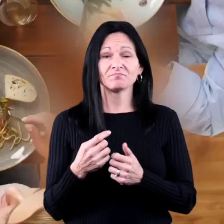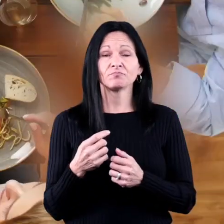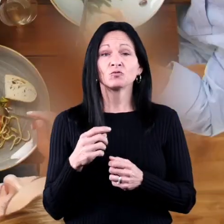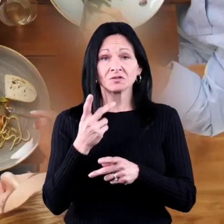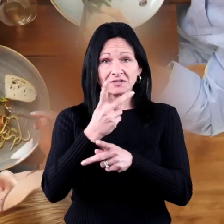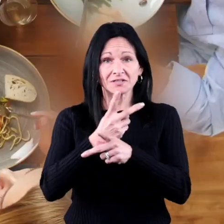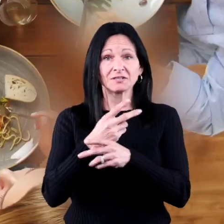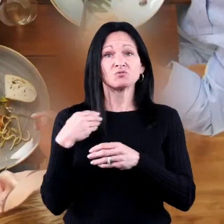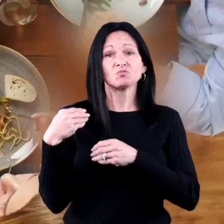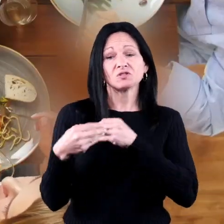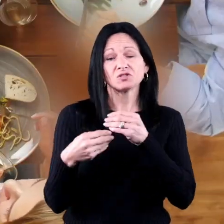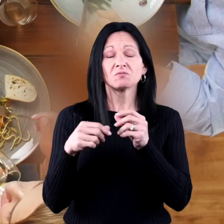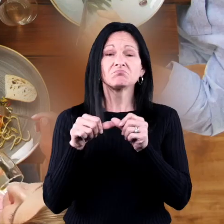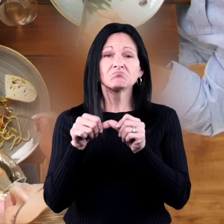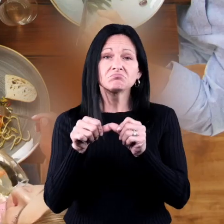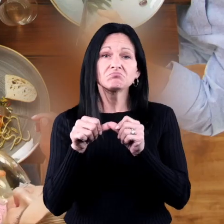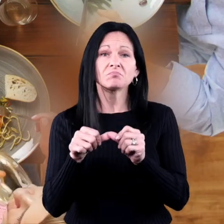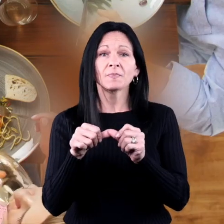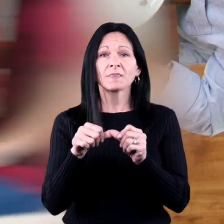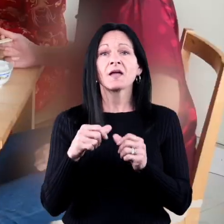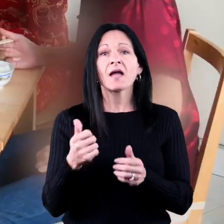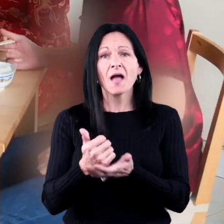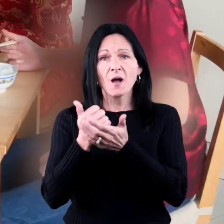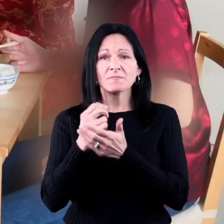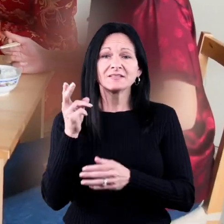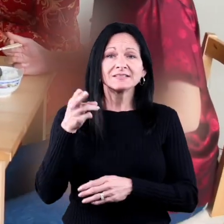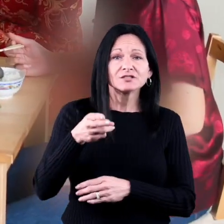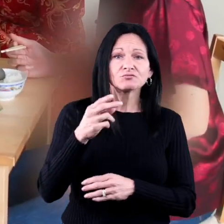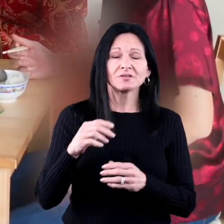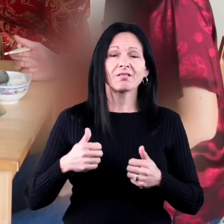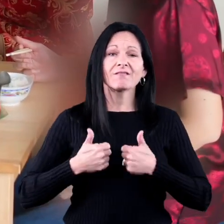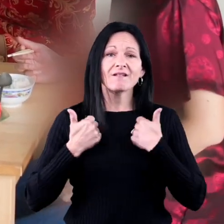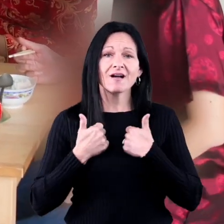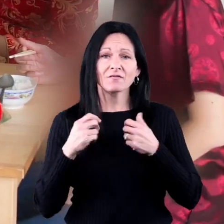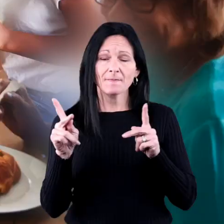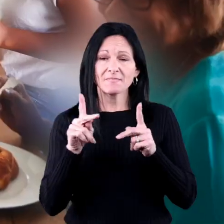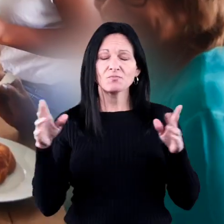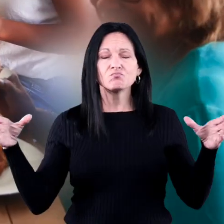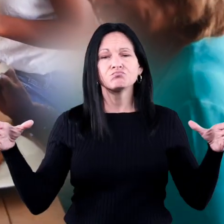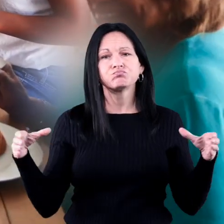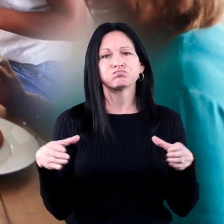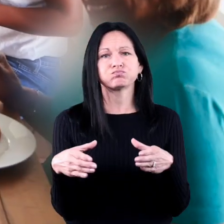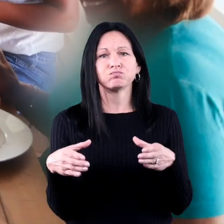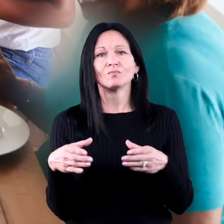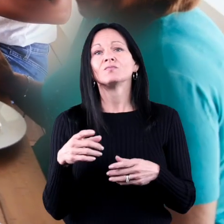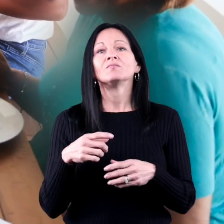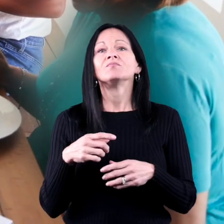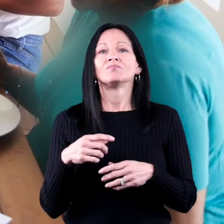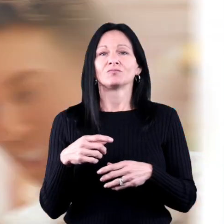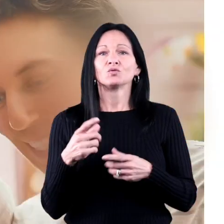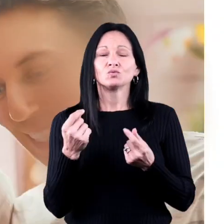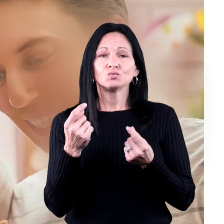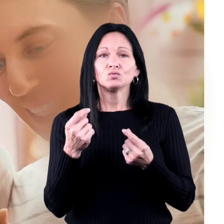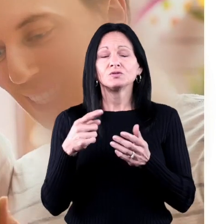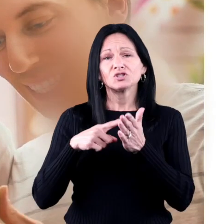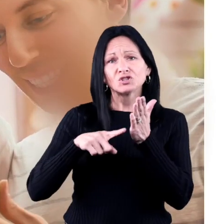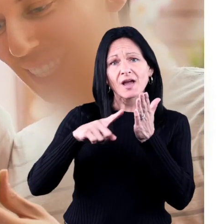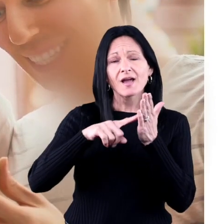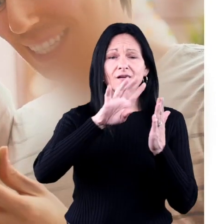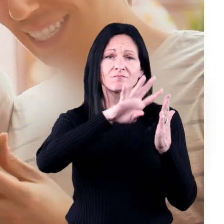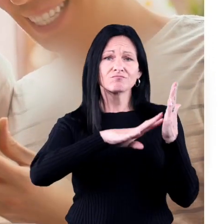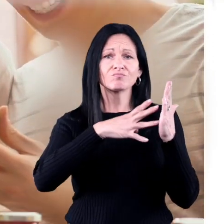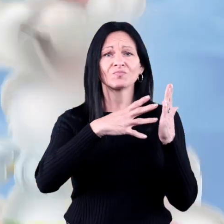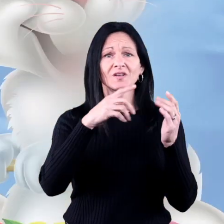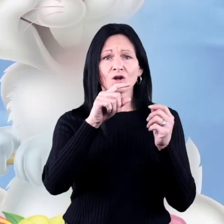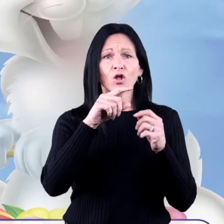both. The traditions we keep and observe help us keep our history alive and bring people together. Please check out the